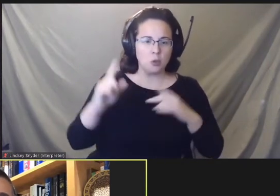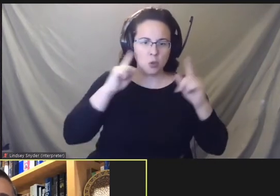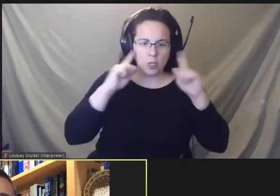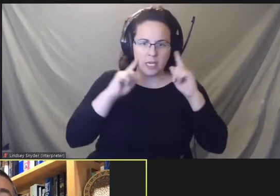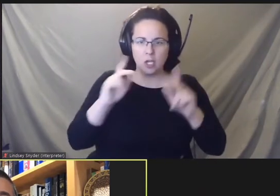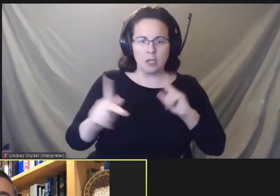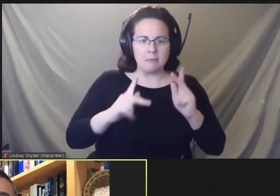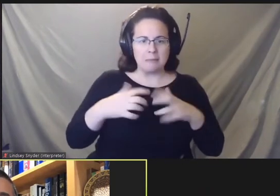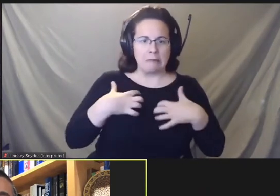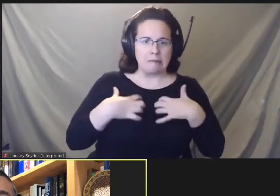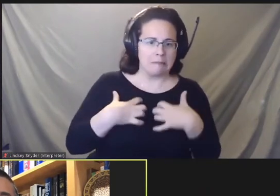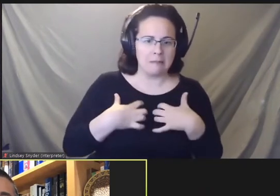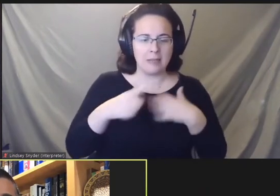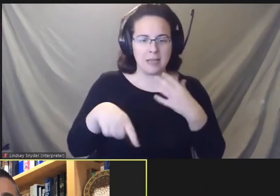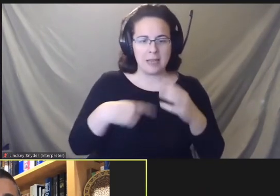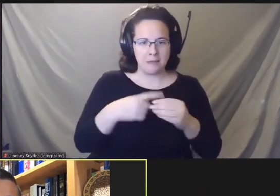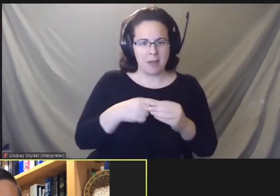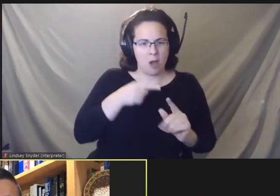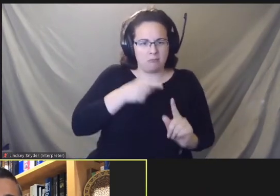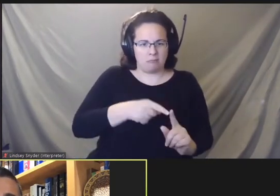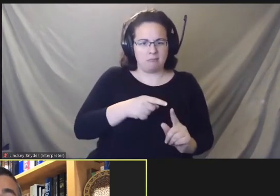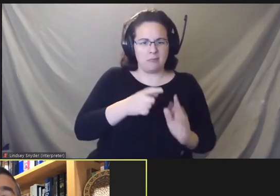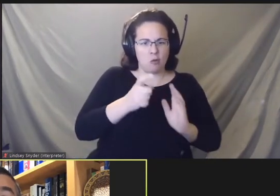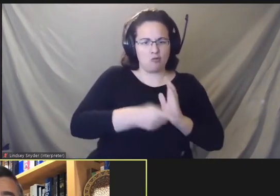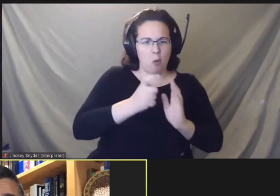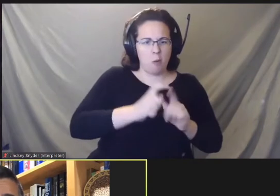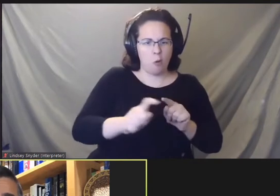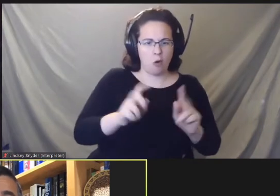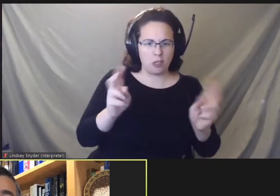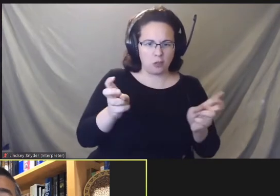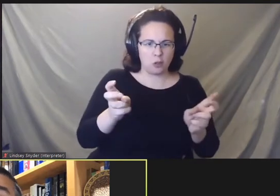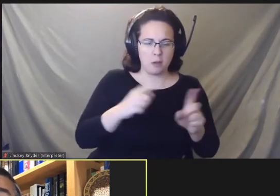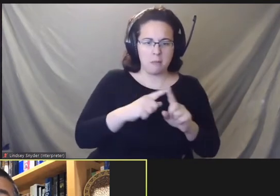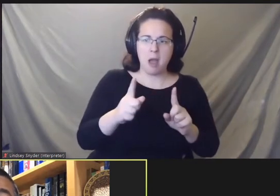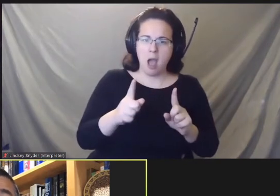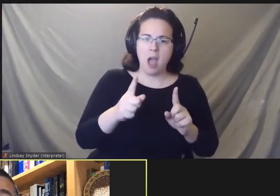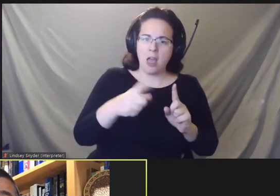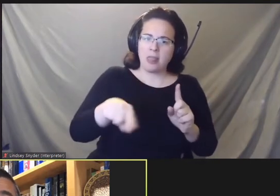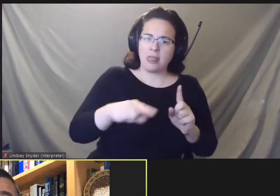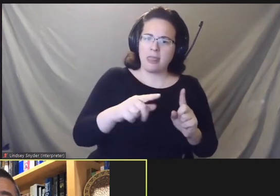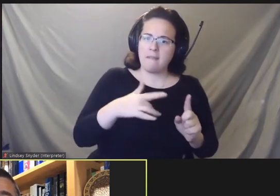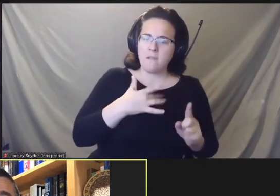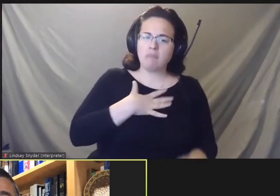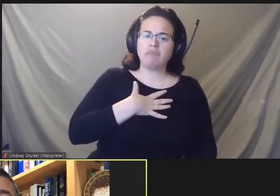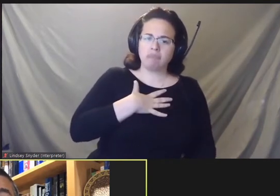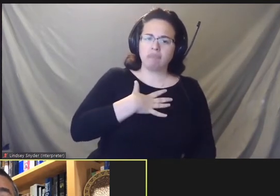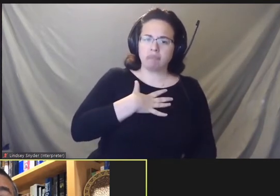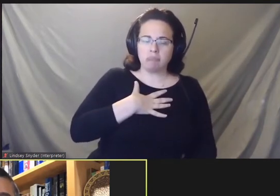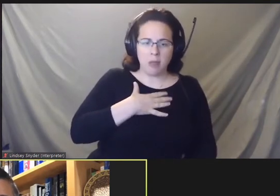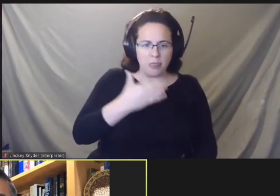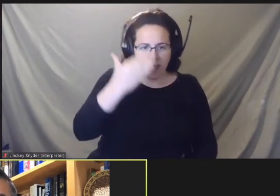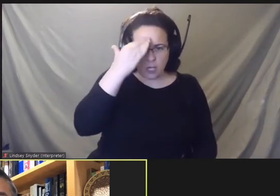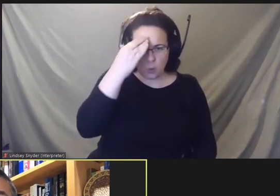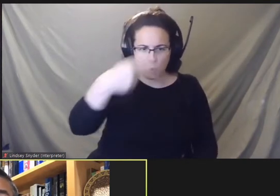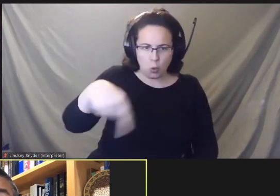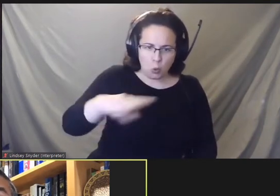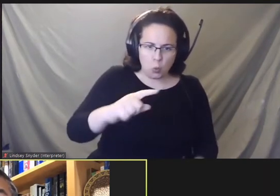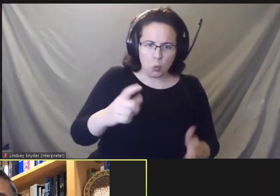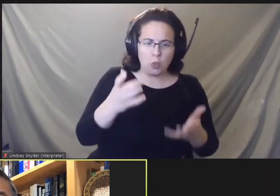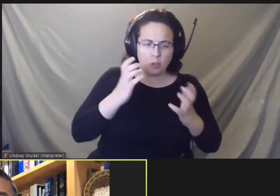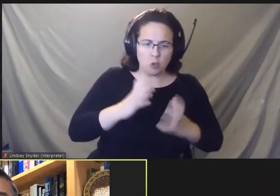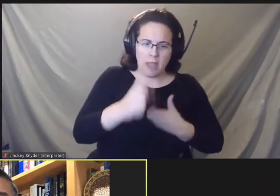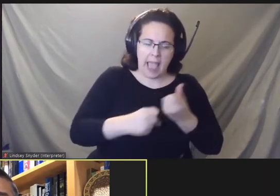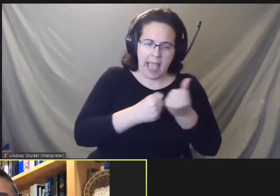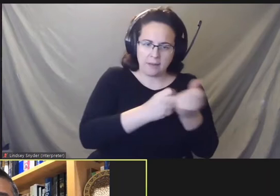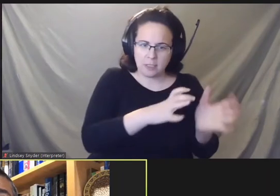about this issue, but also how much heart they took that they knew the FCC and consumer advocacy groups like you were on their side, helping